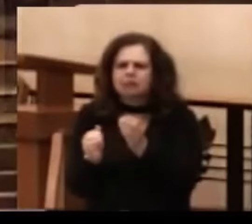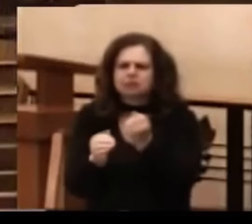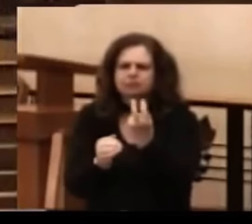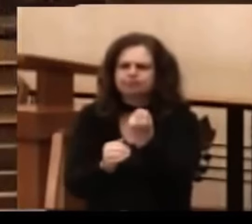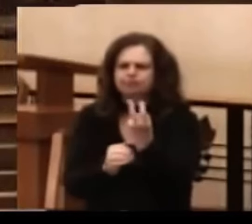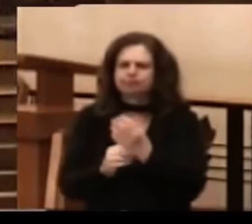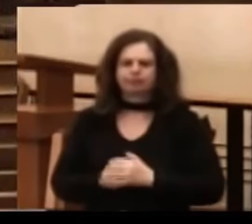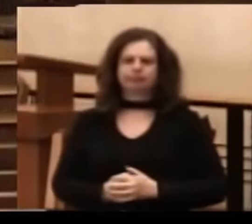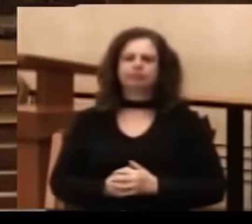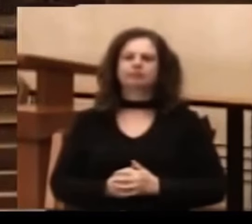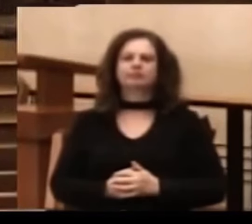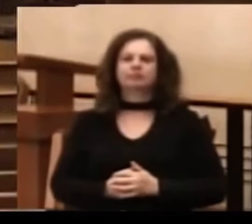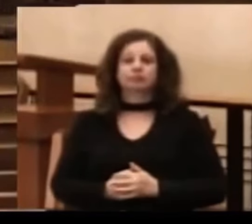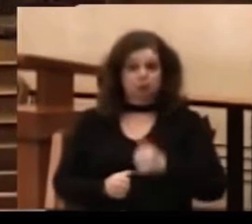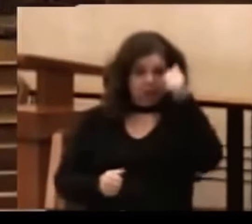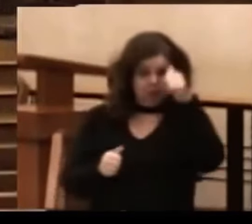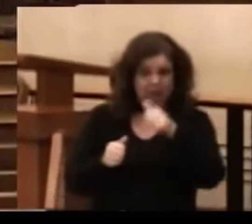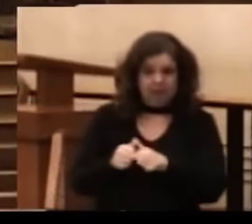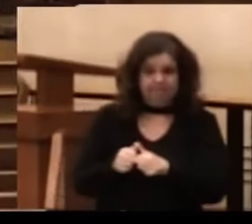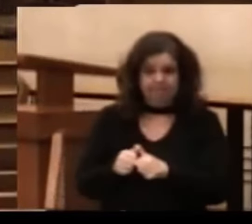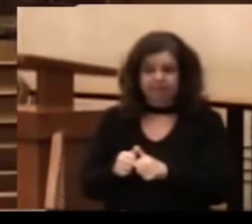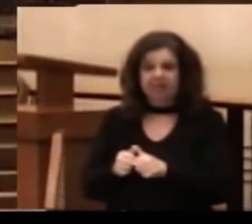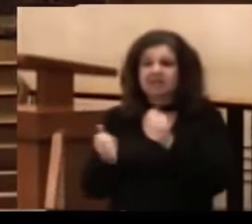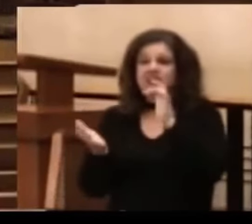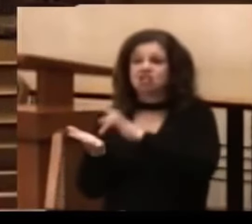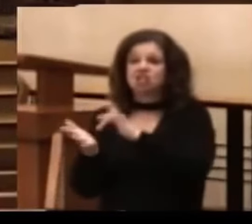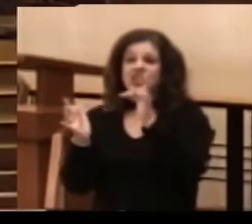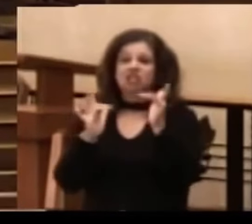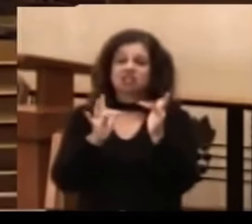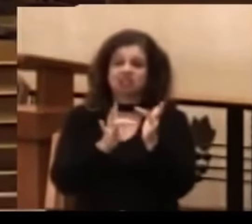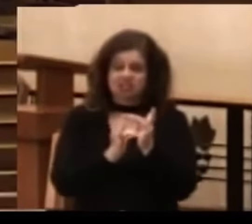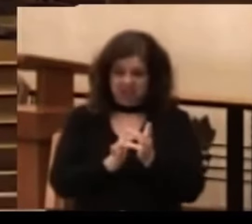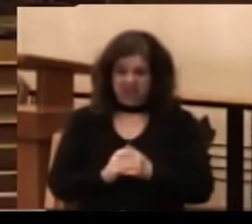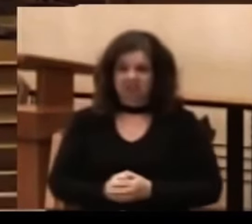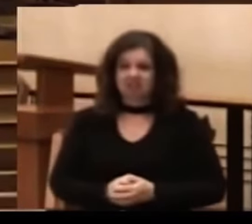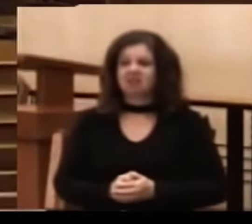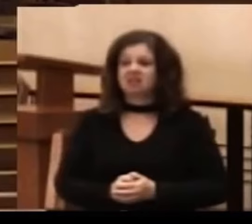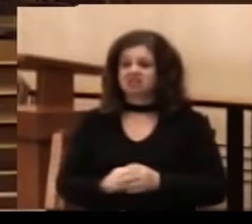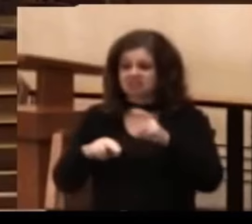You might remember that he washed his peeps' feet.